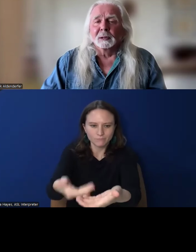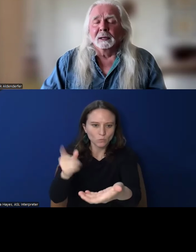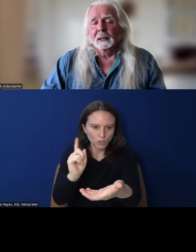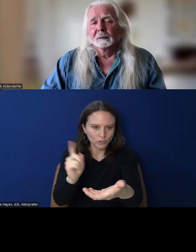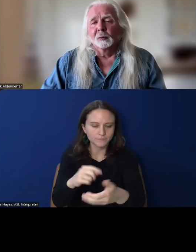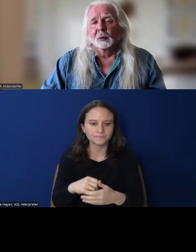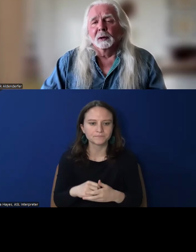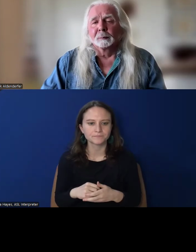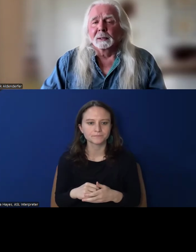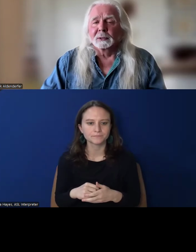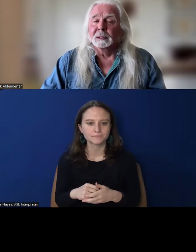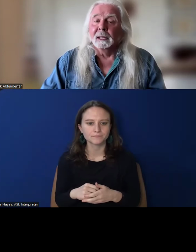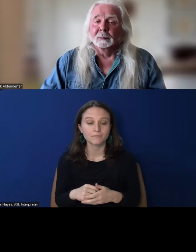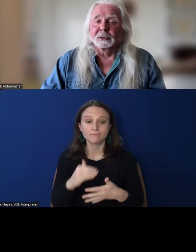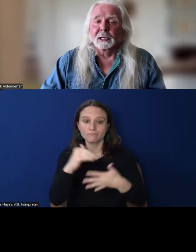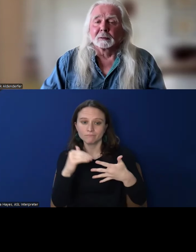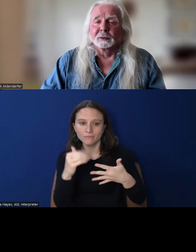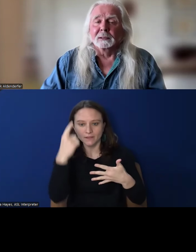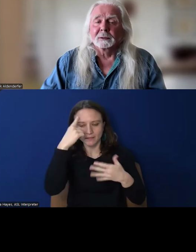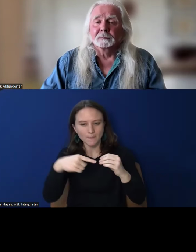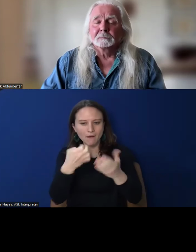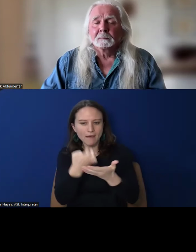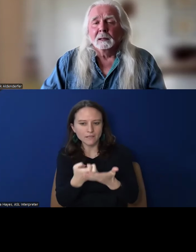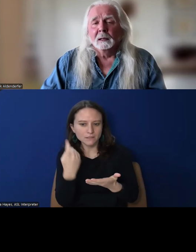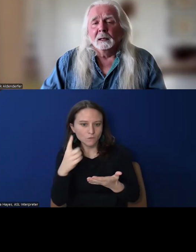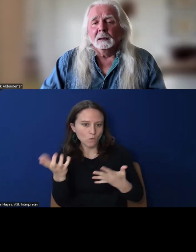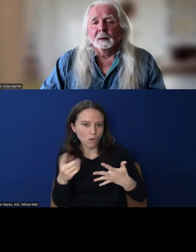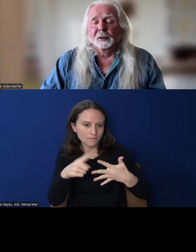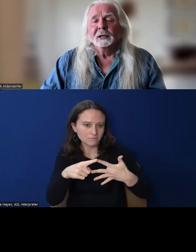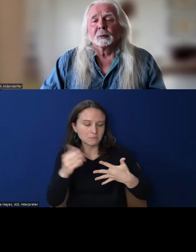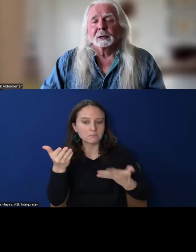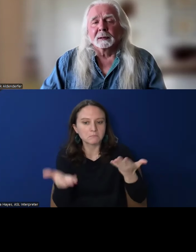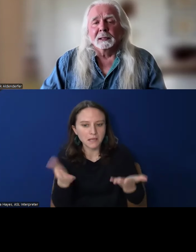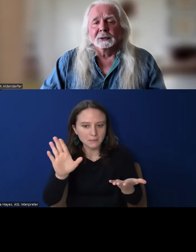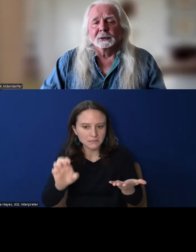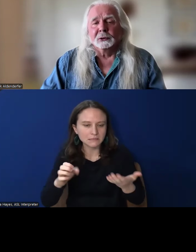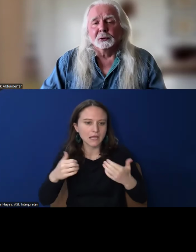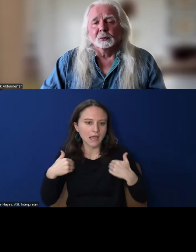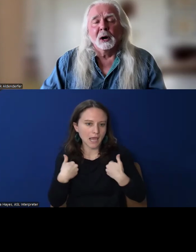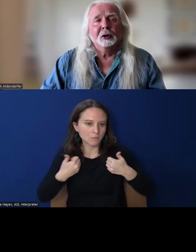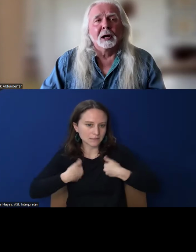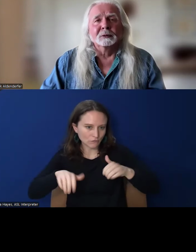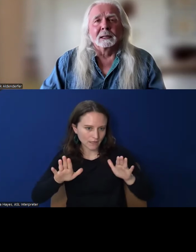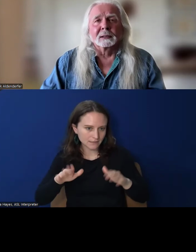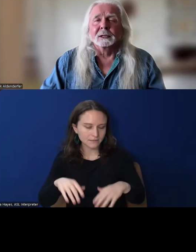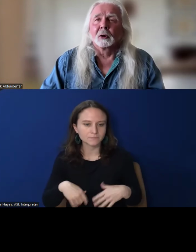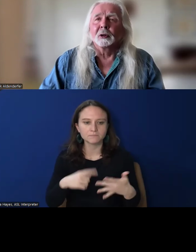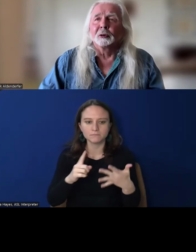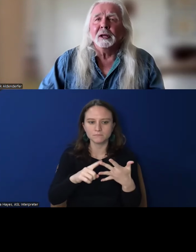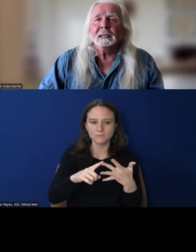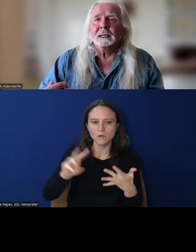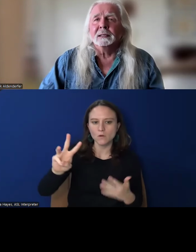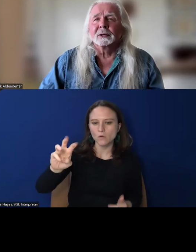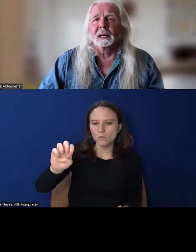evidence that we might have for what appears to be animal sacrifice. I'll then direct your attention to wealth objects. That is, are